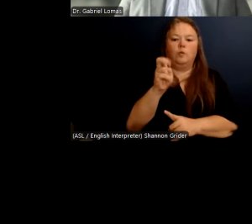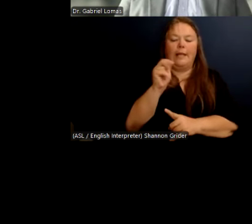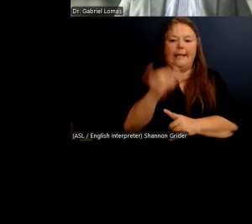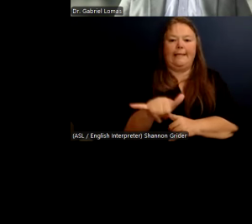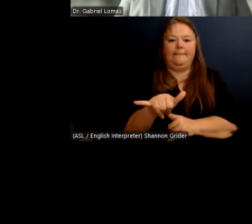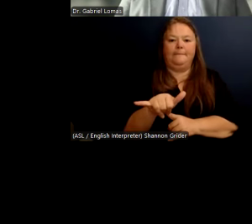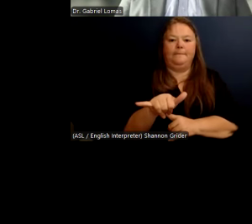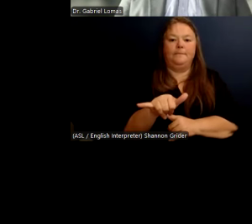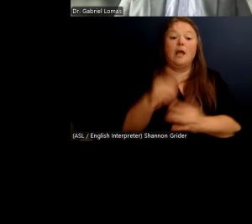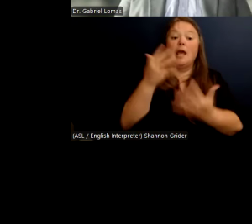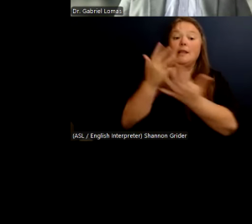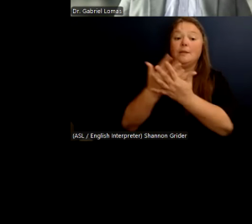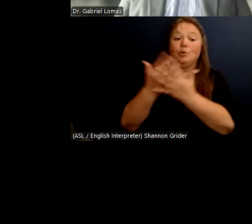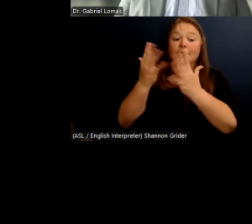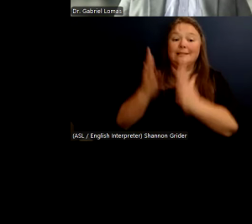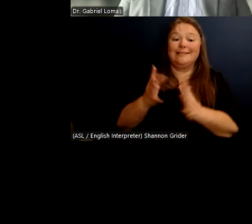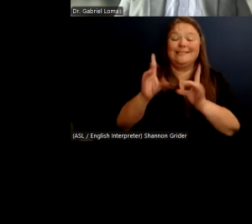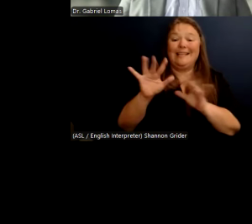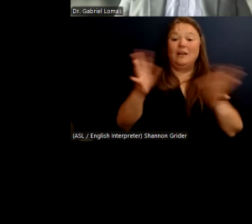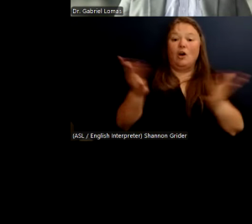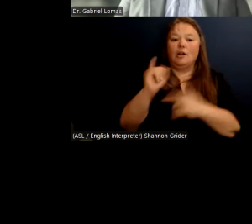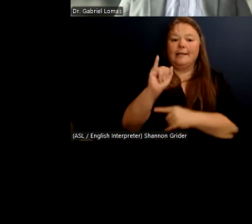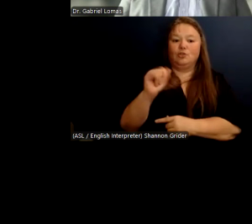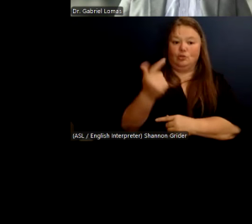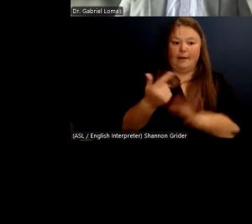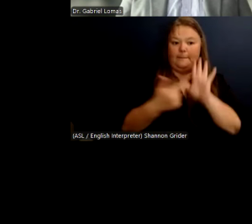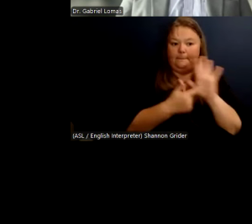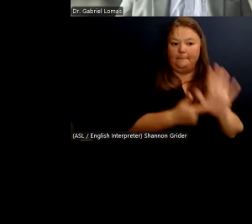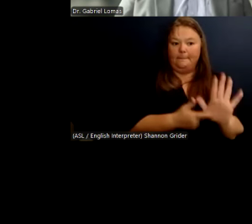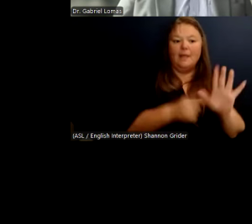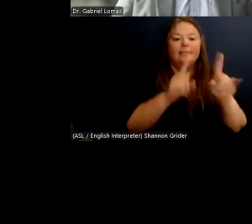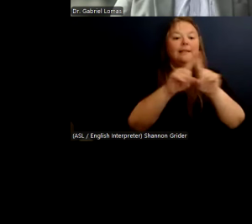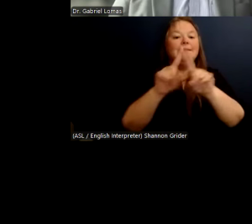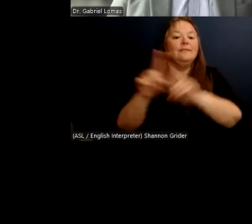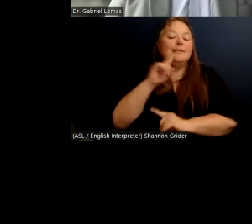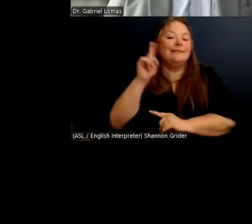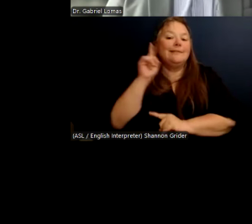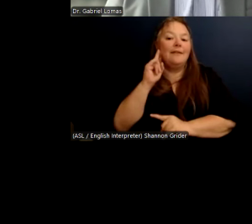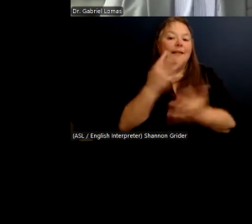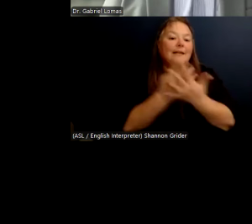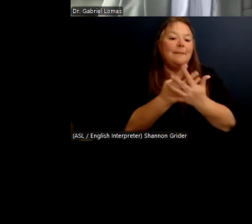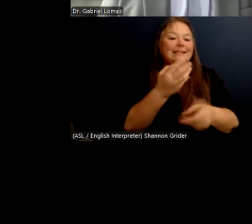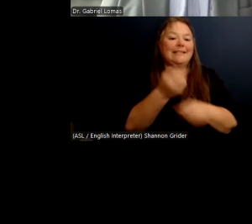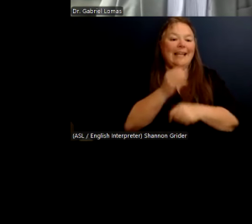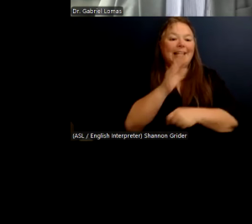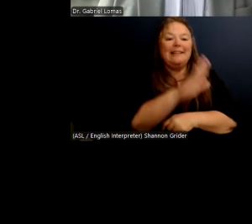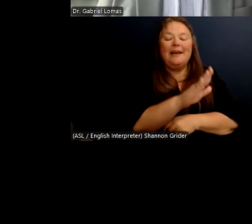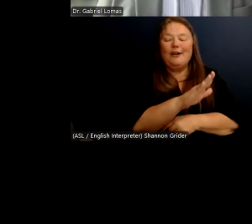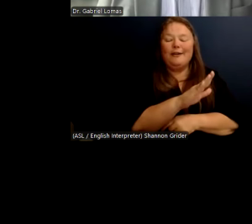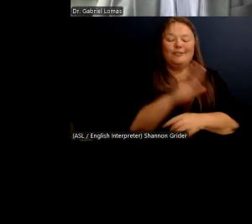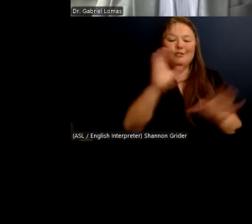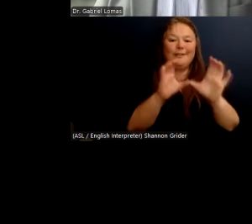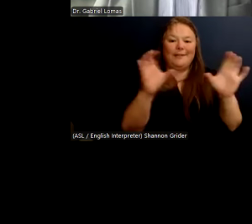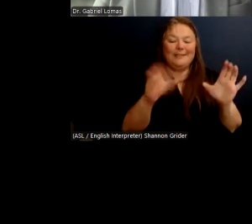it, the prison did, on Instagram. They showed the different deaf inmates getting their certificates. And I have a few pictures,